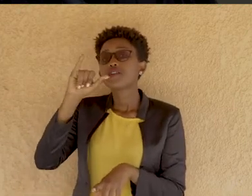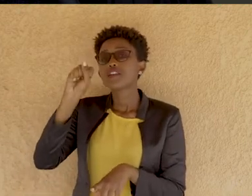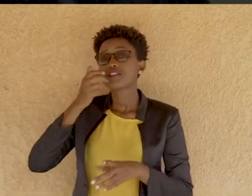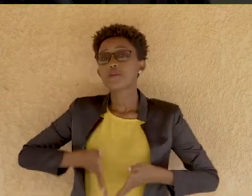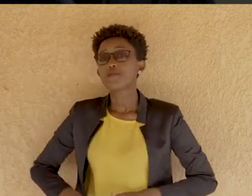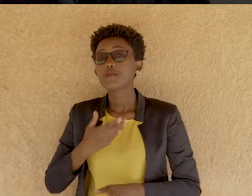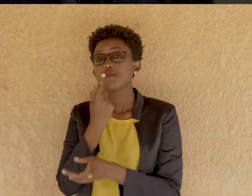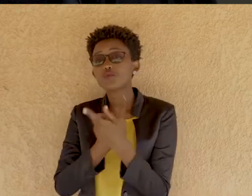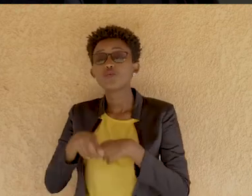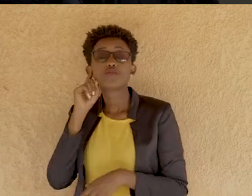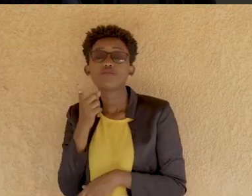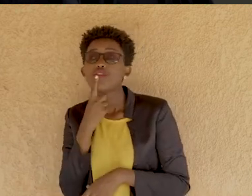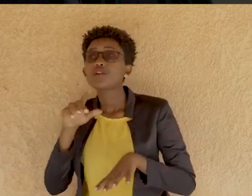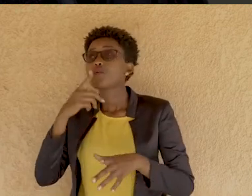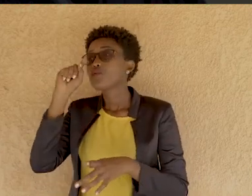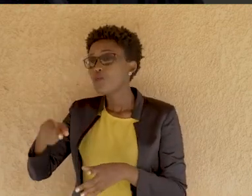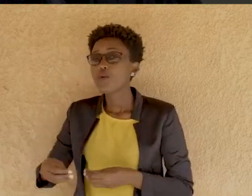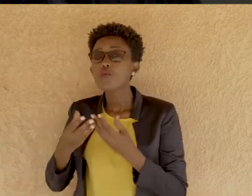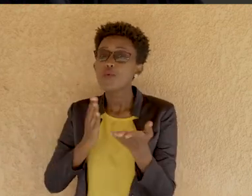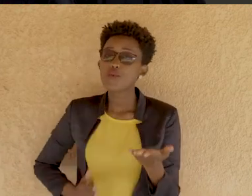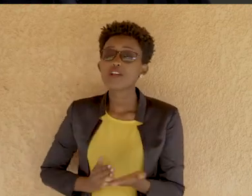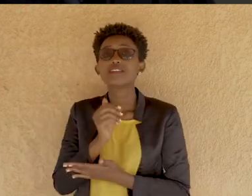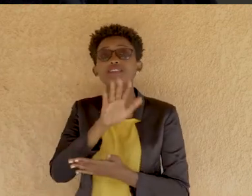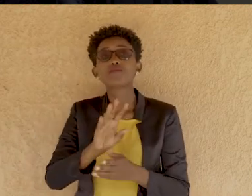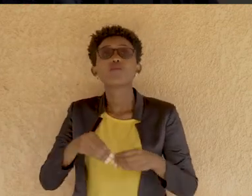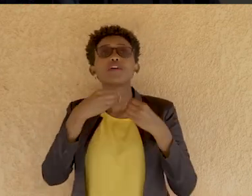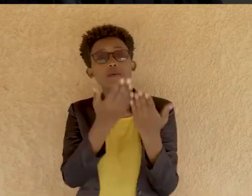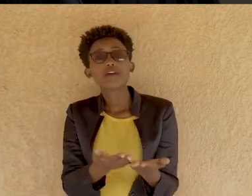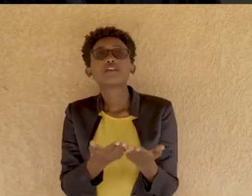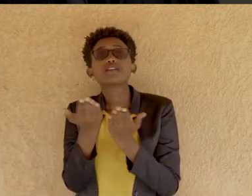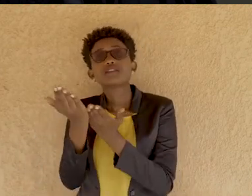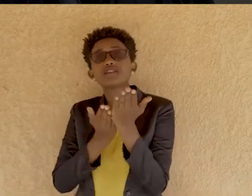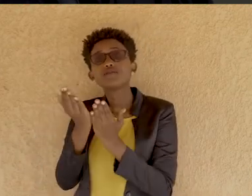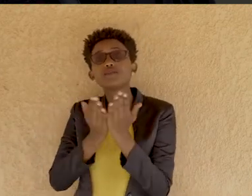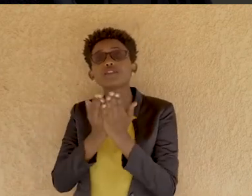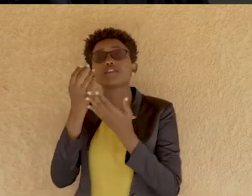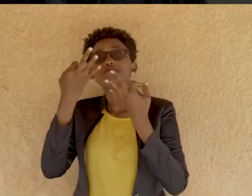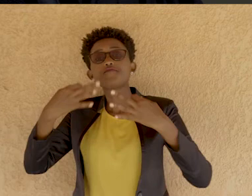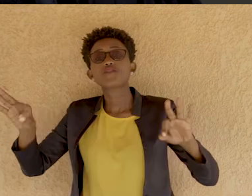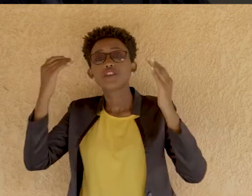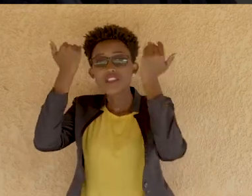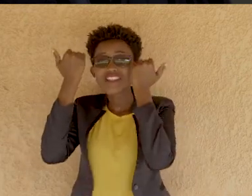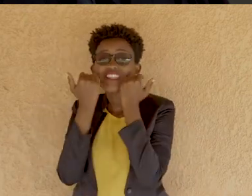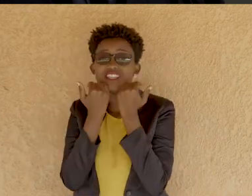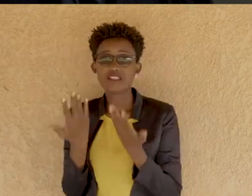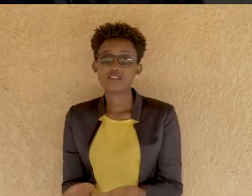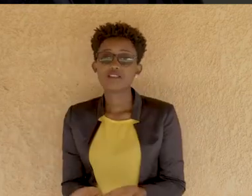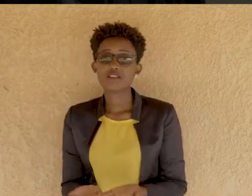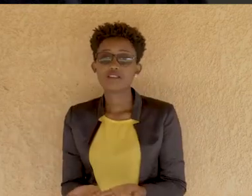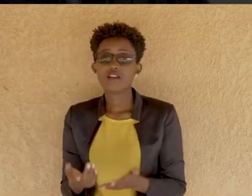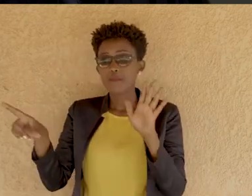their rights to be protected and for them to have equitable access to justice. Amategeko agateganya uburyo bagomba